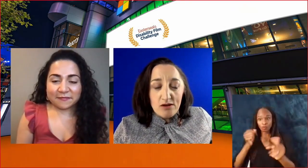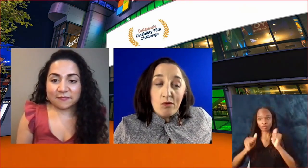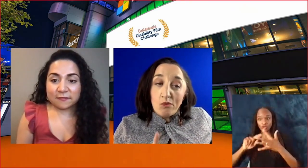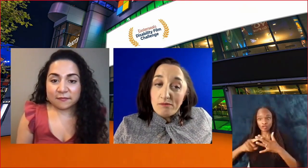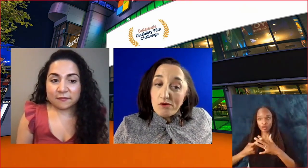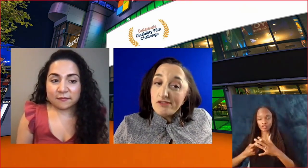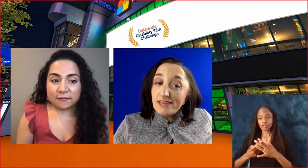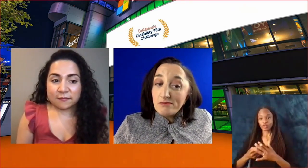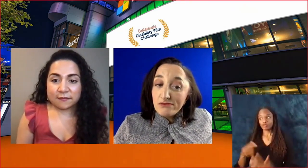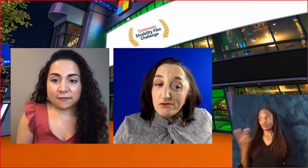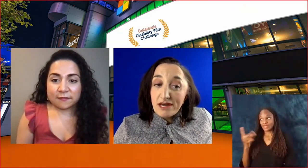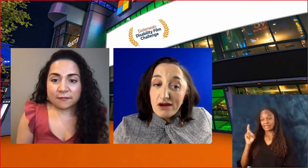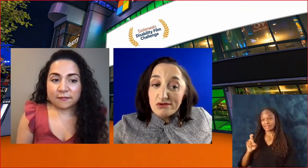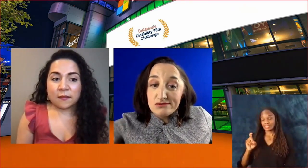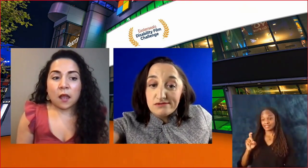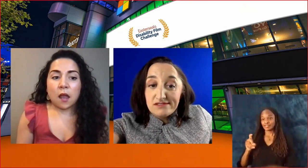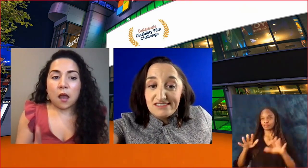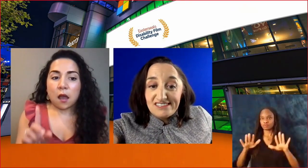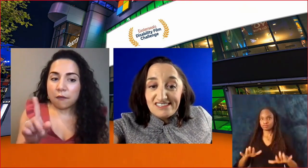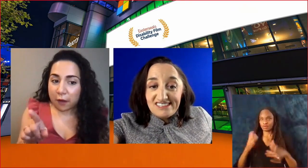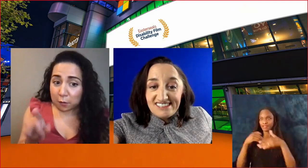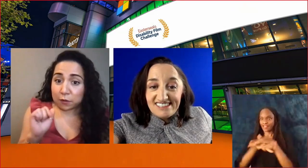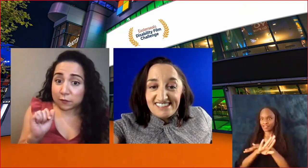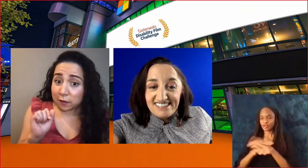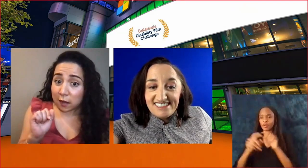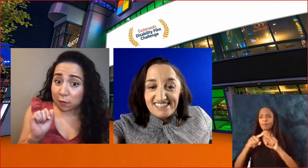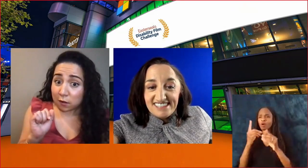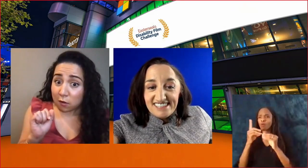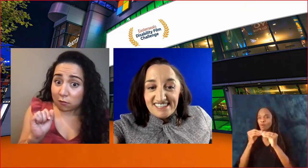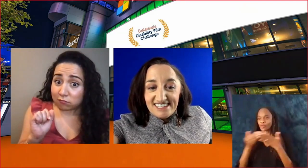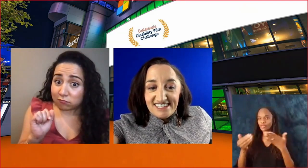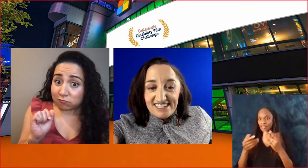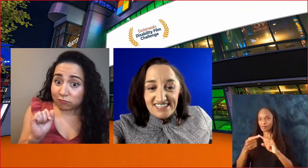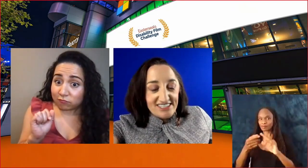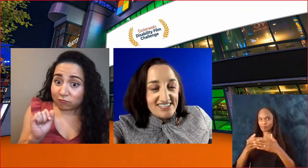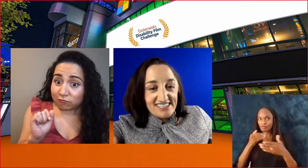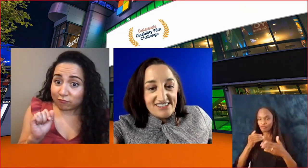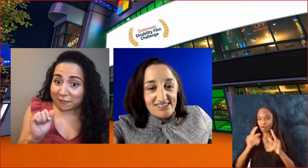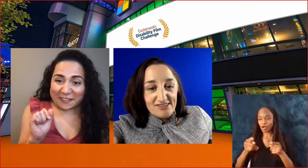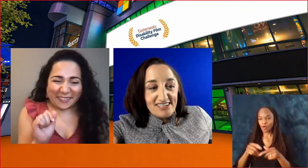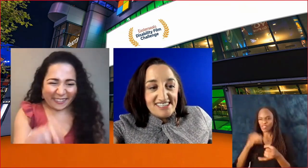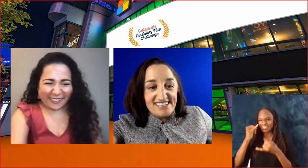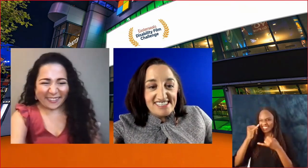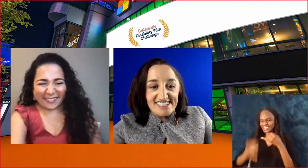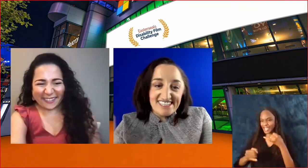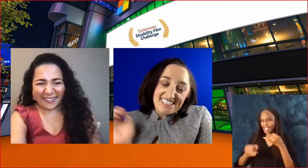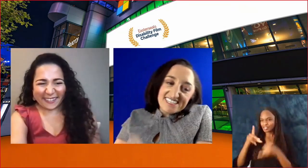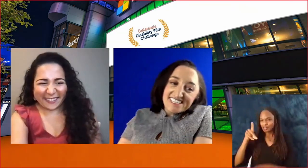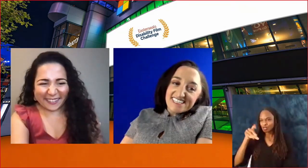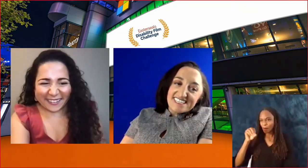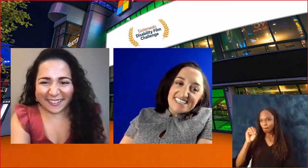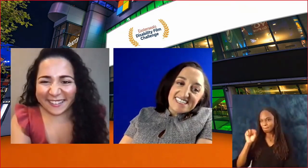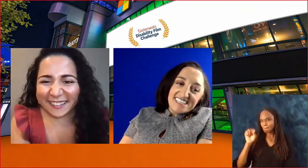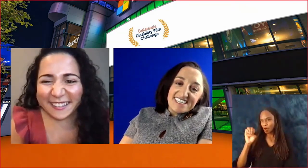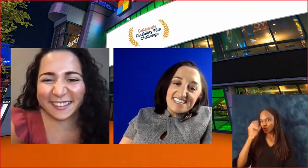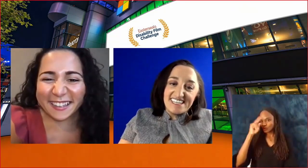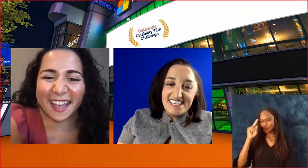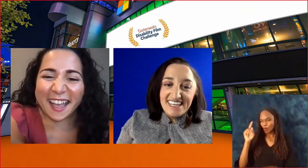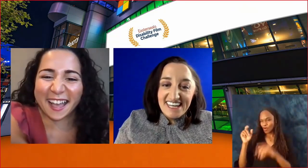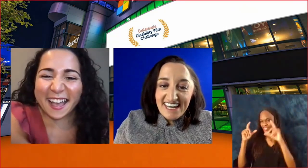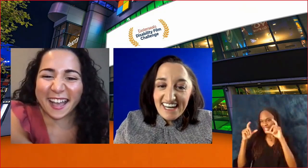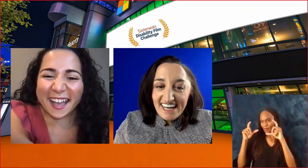in. But one more thing before we go. A final pose for the camera, Nicole? You know it.